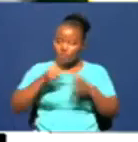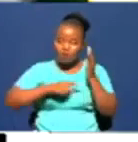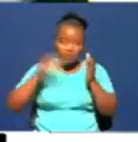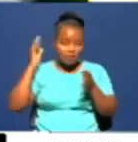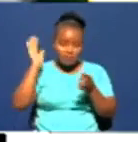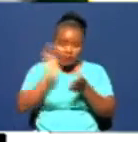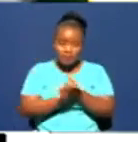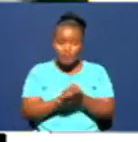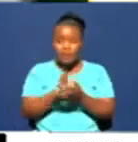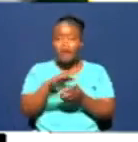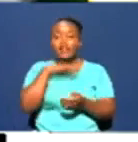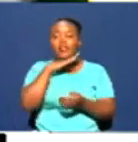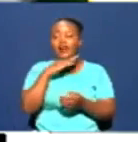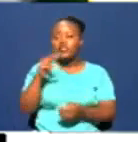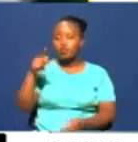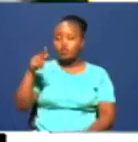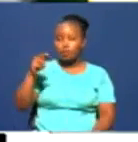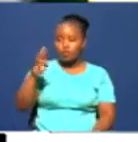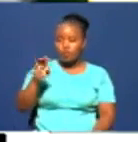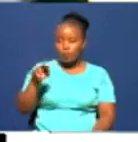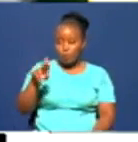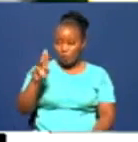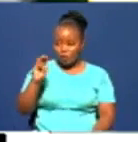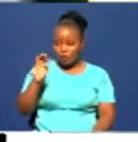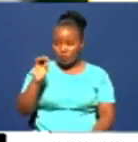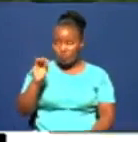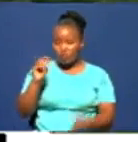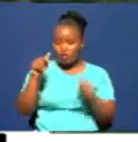at his Muthaiga home earlier today.